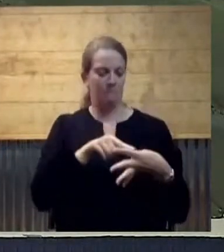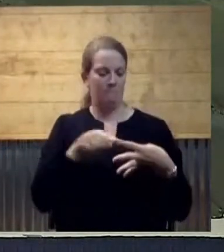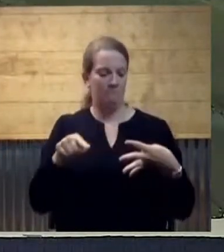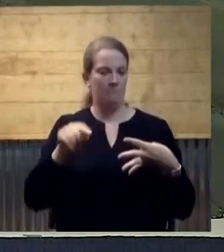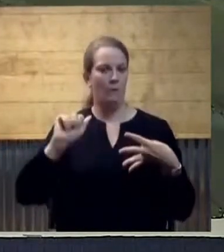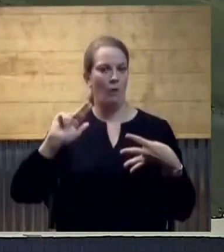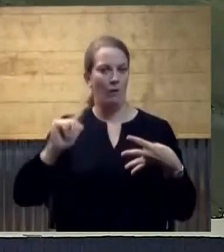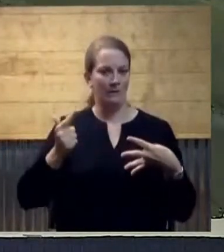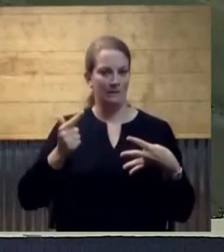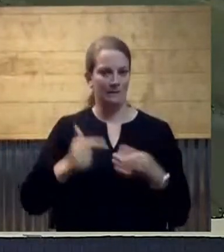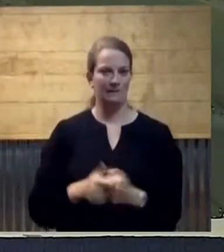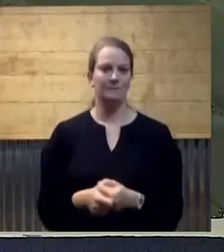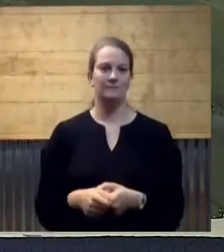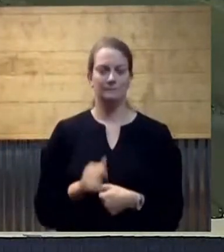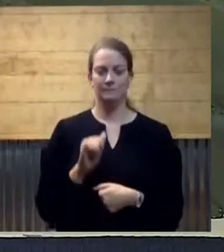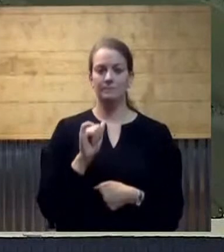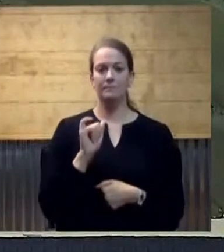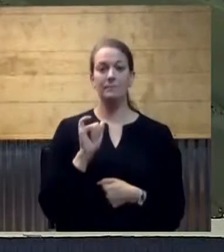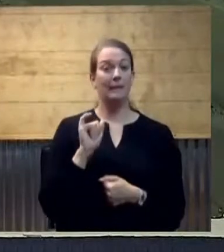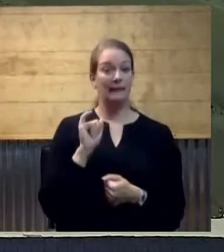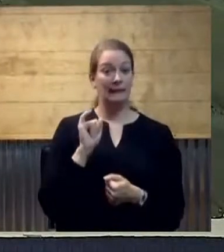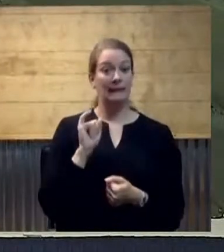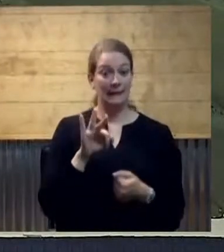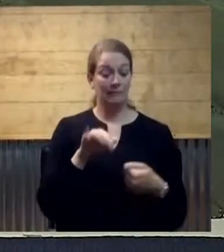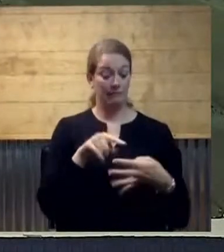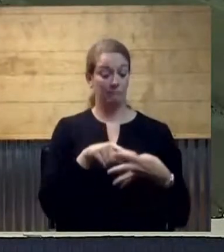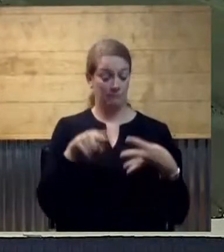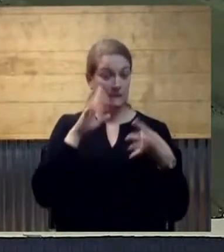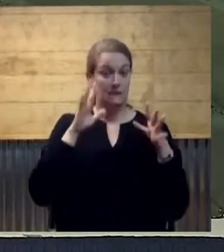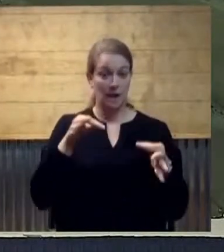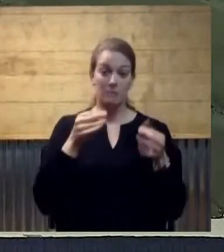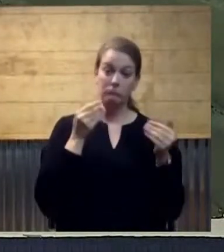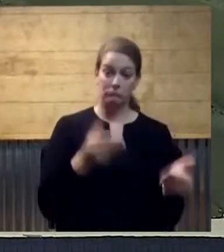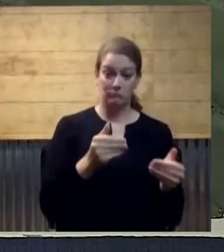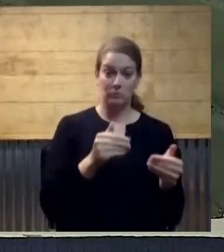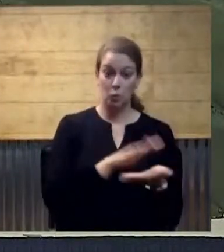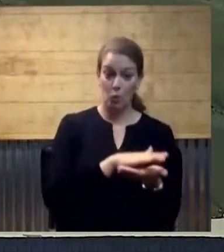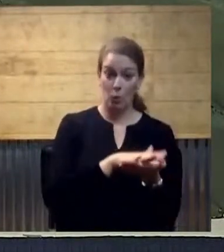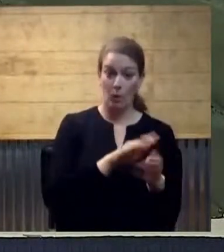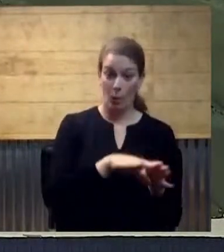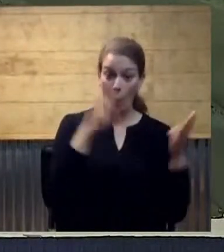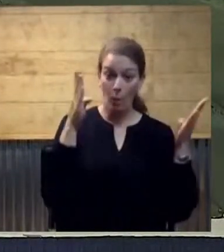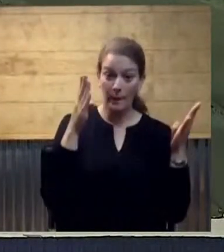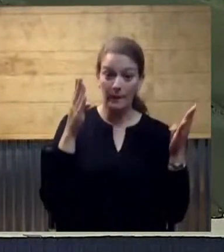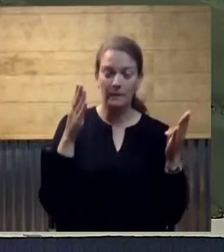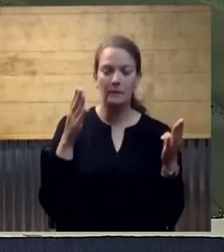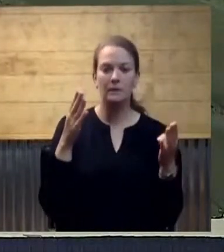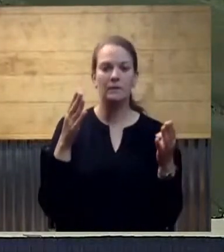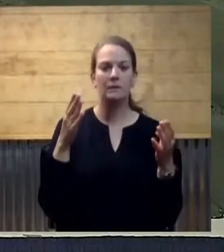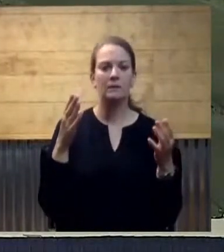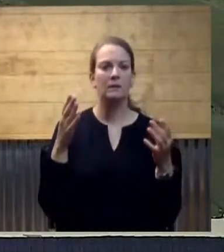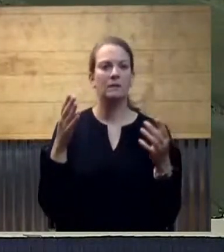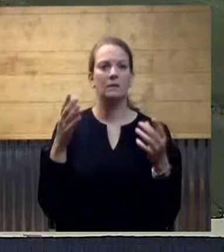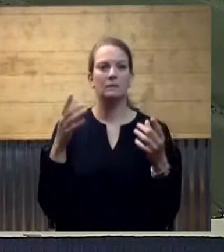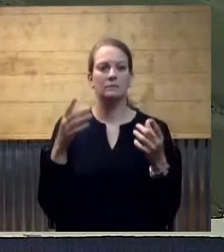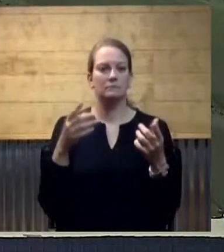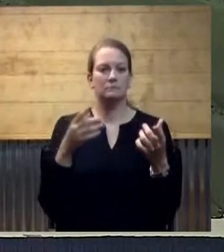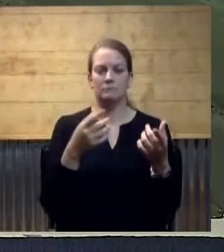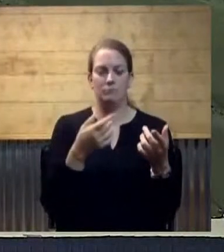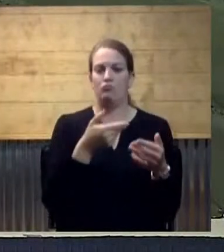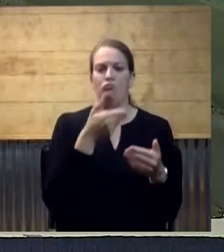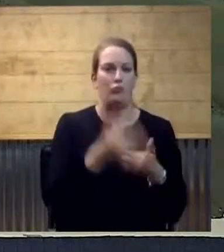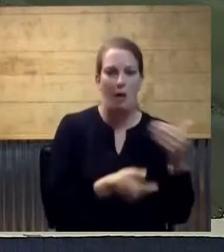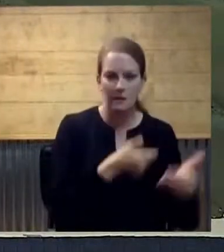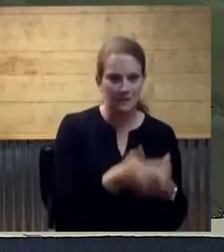if you say we're opening schools first week in August, then how do you open schools? Could there